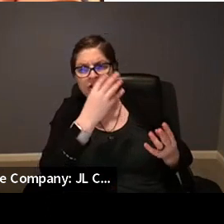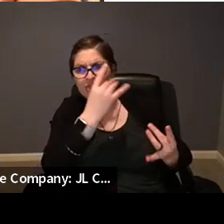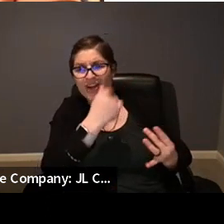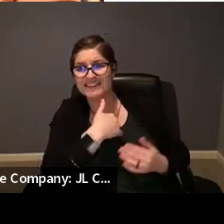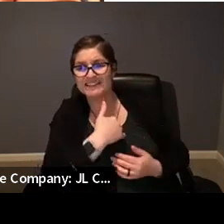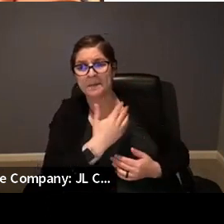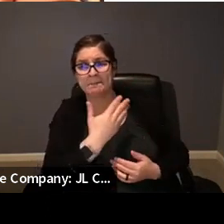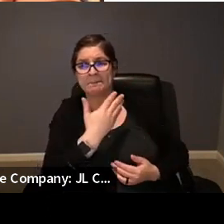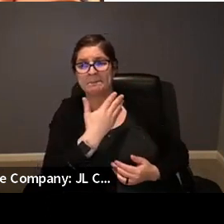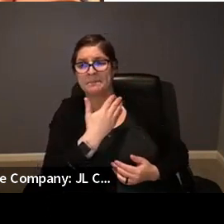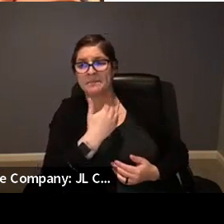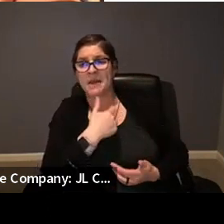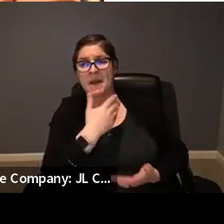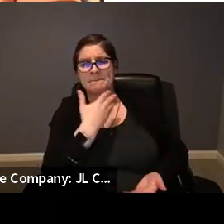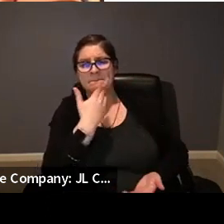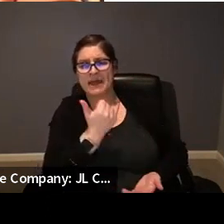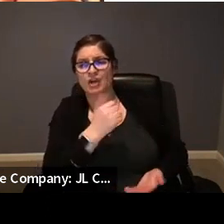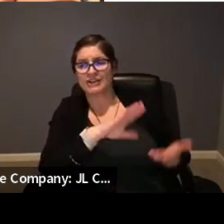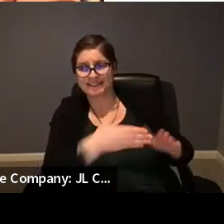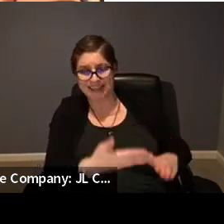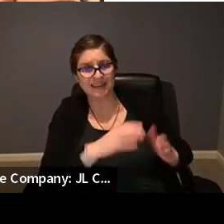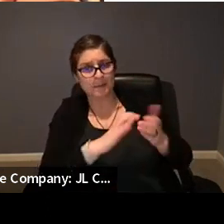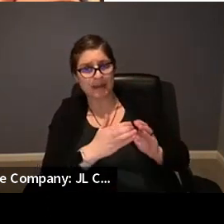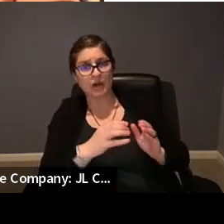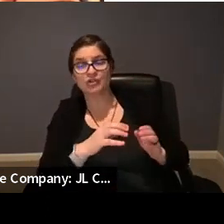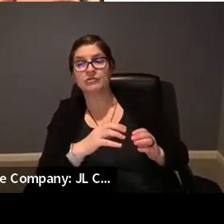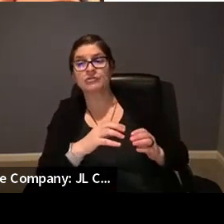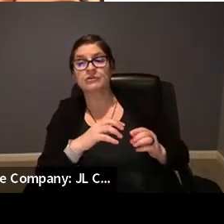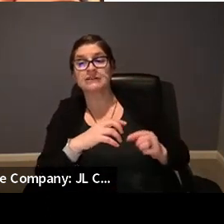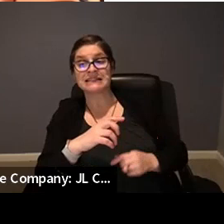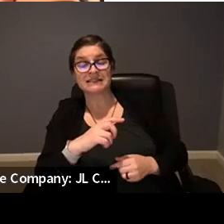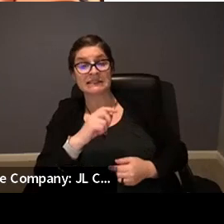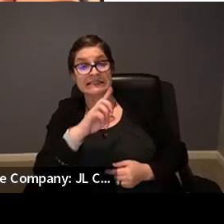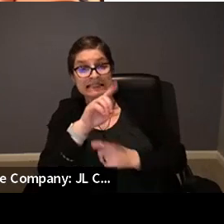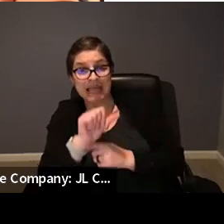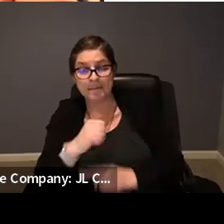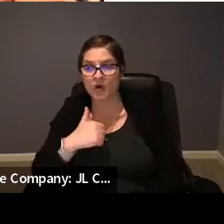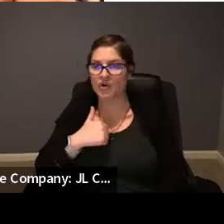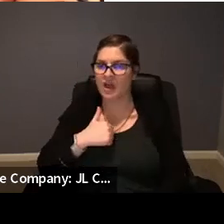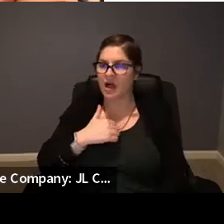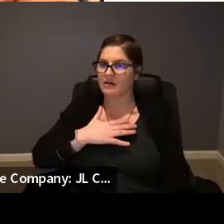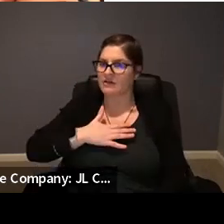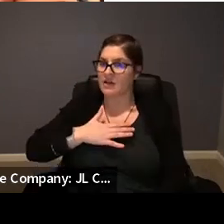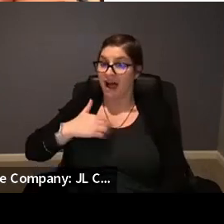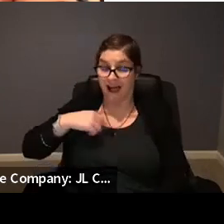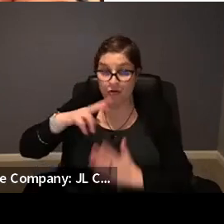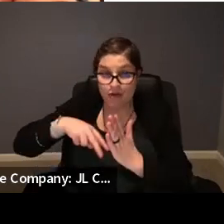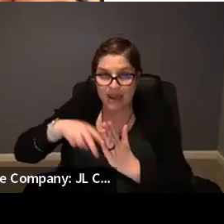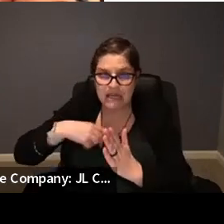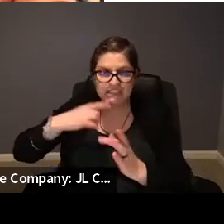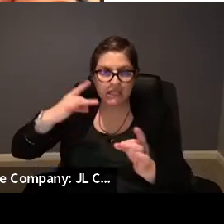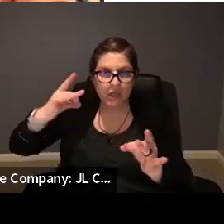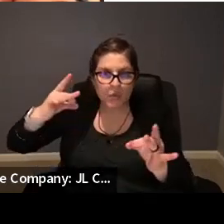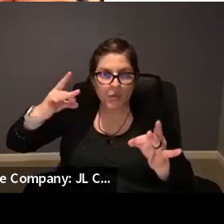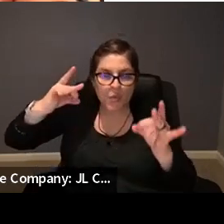know, threw it metaphorically at my wall several times. It is the worst book I've ever read, and that